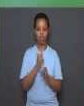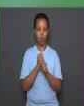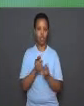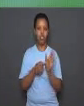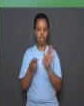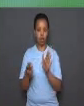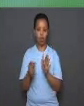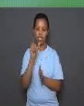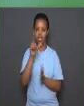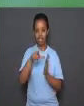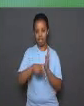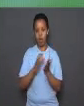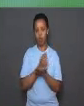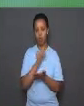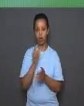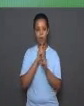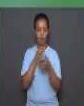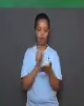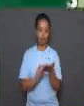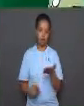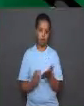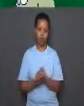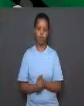moments to write down your answer.